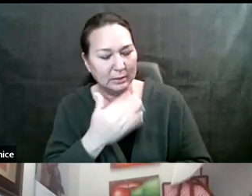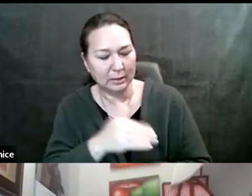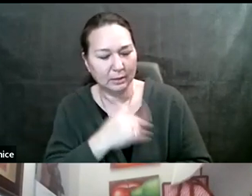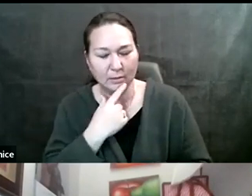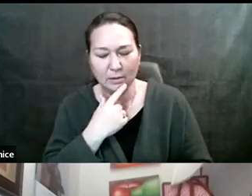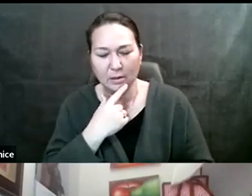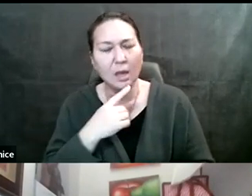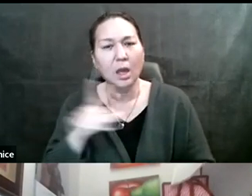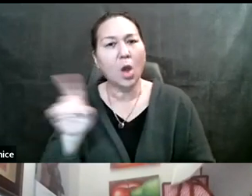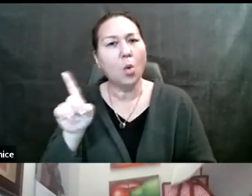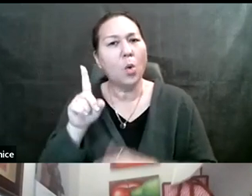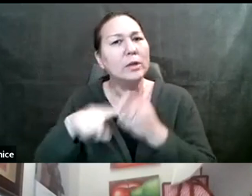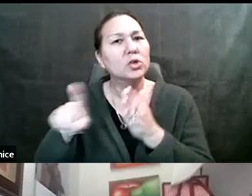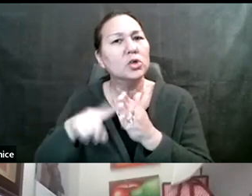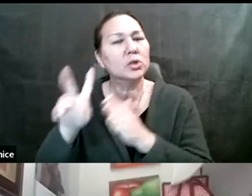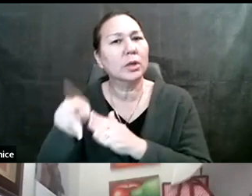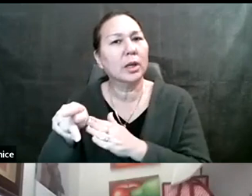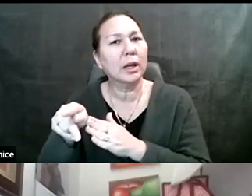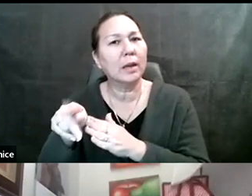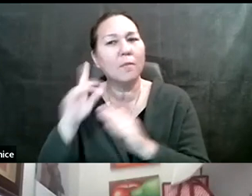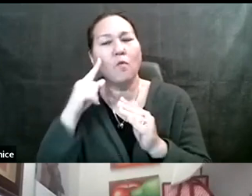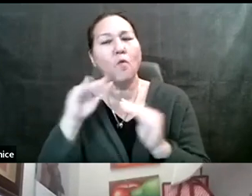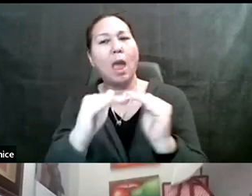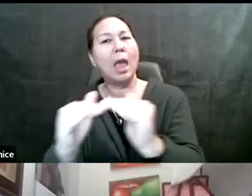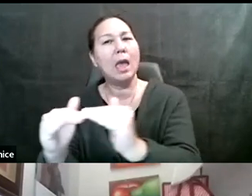and where is the checkup of equity